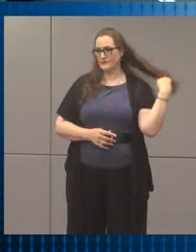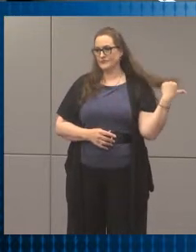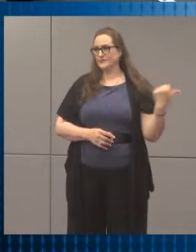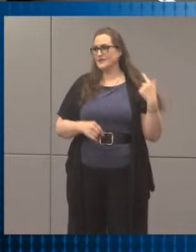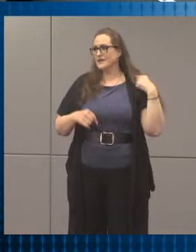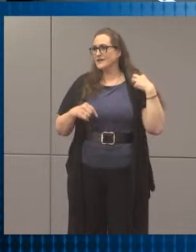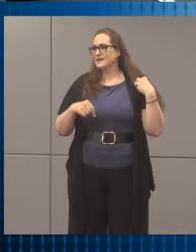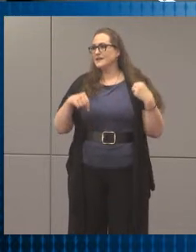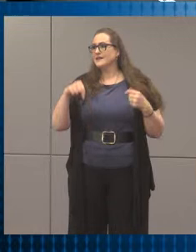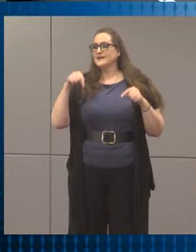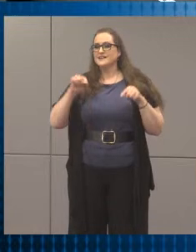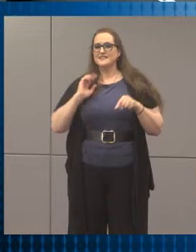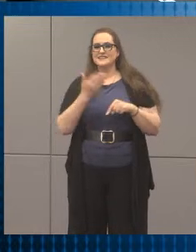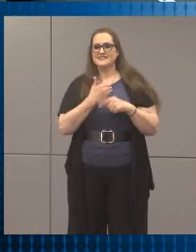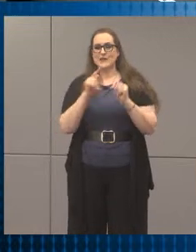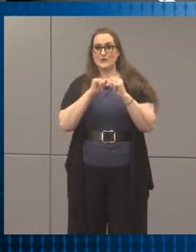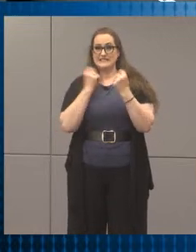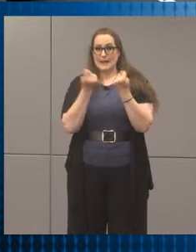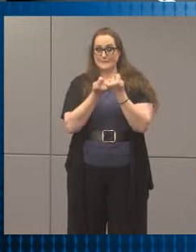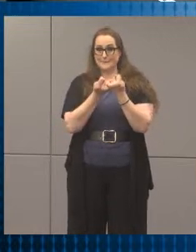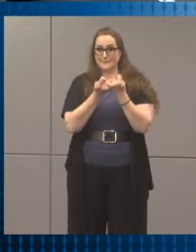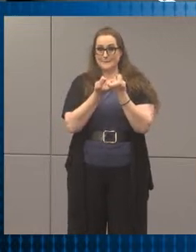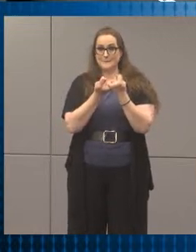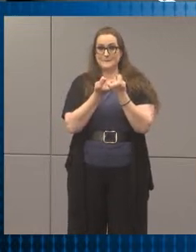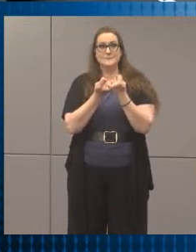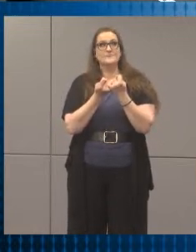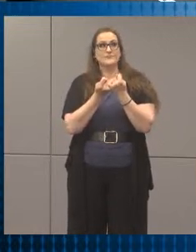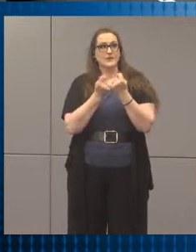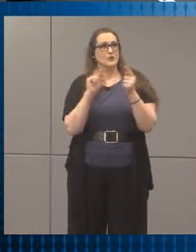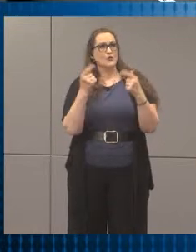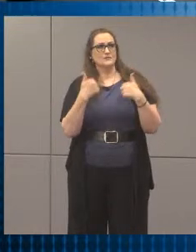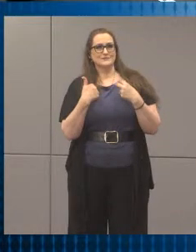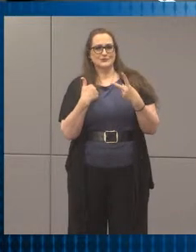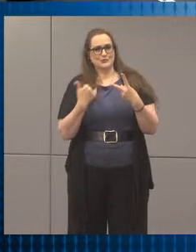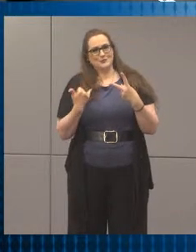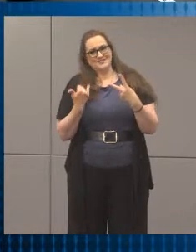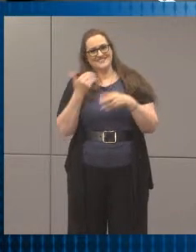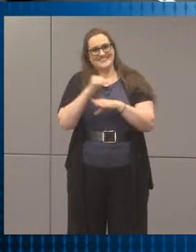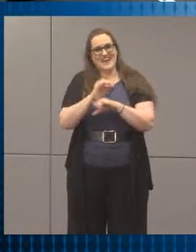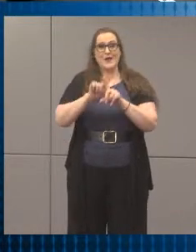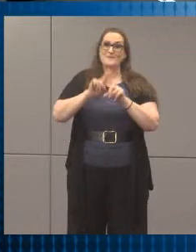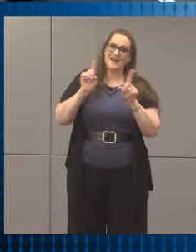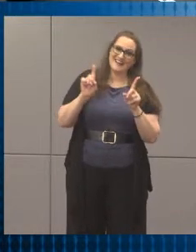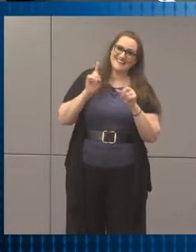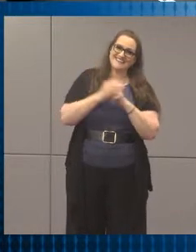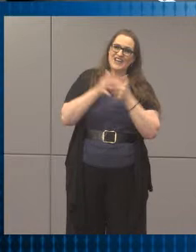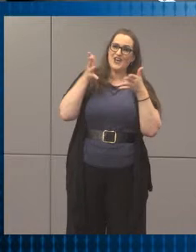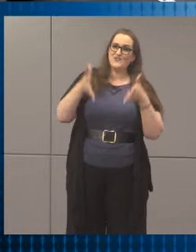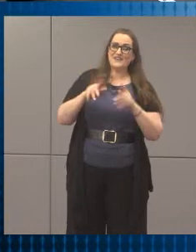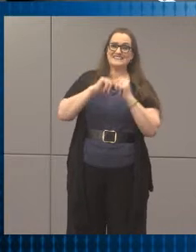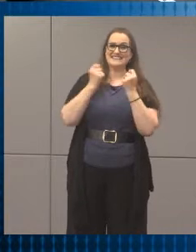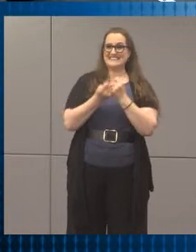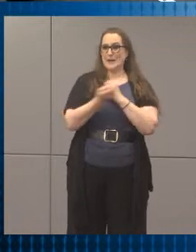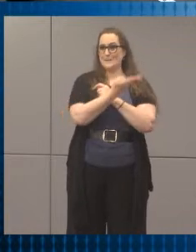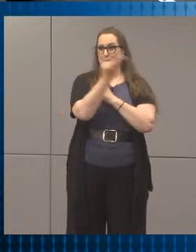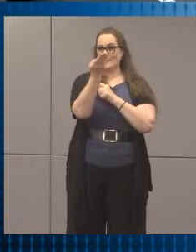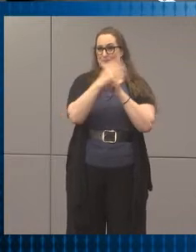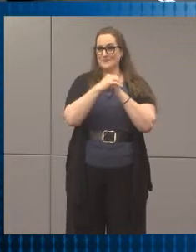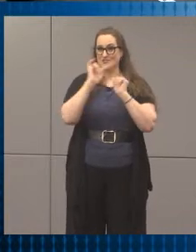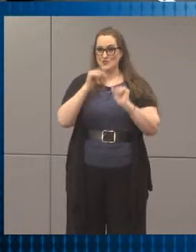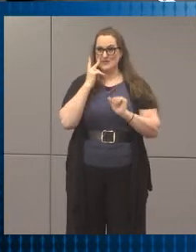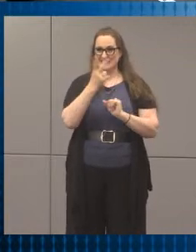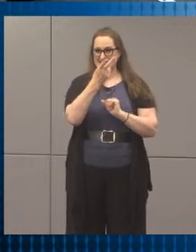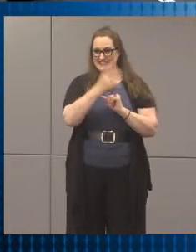This is our team. You only get 2 of us tonight, but the rest of the team there, you can